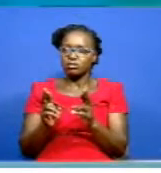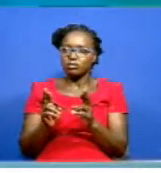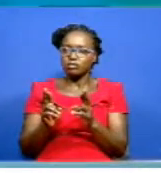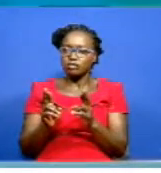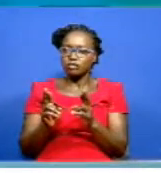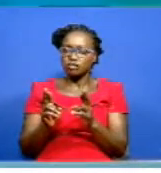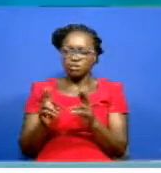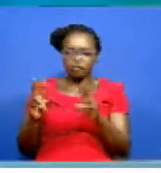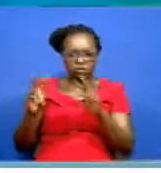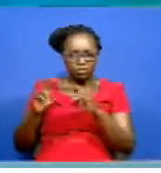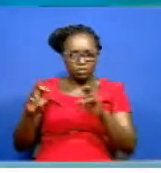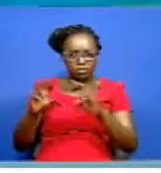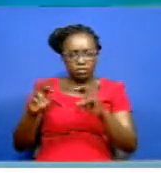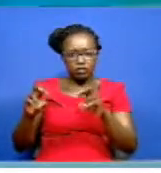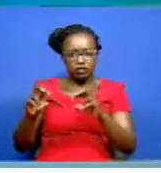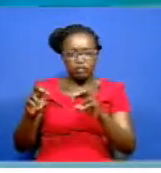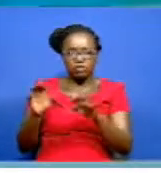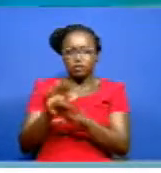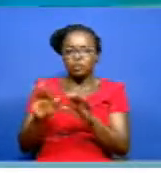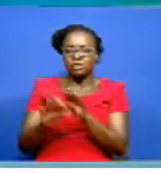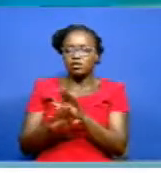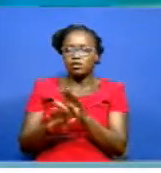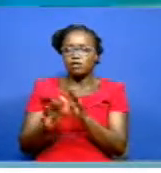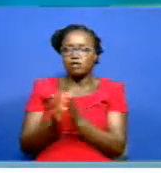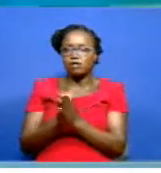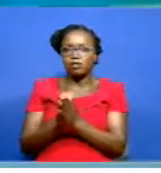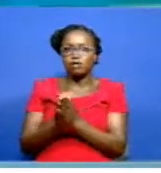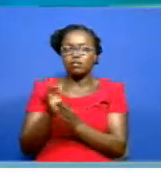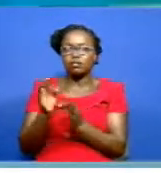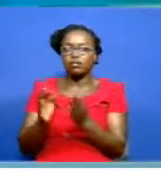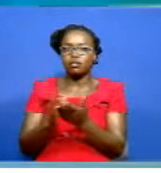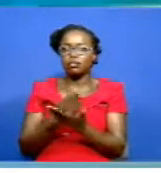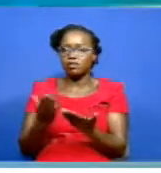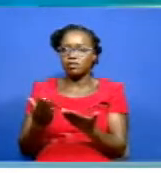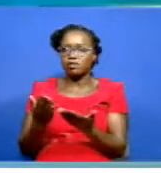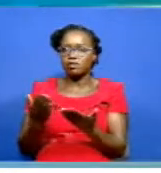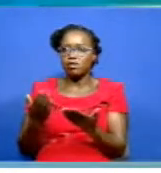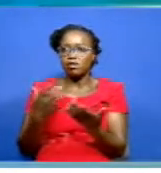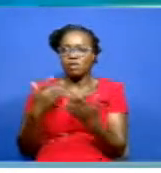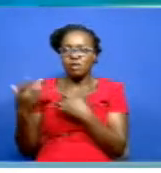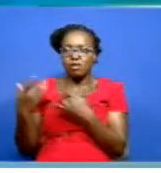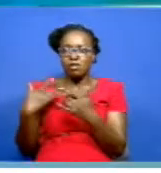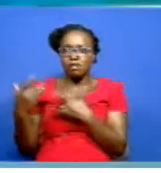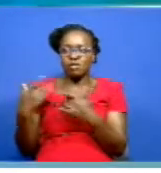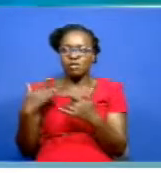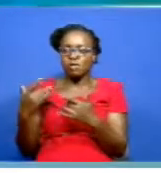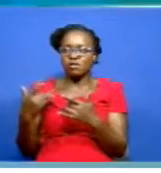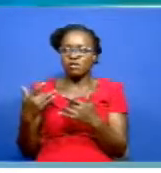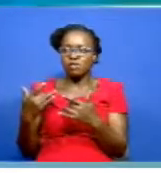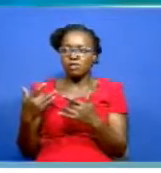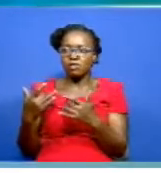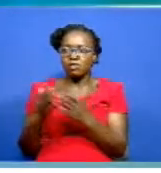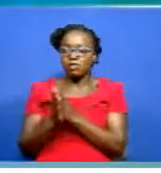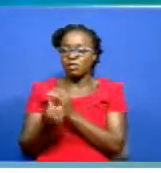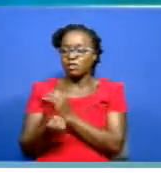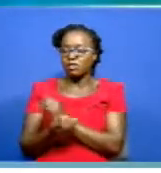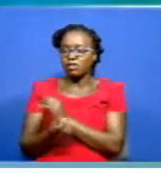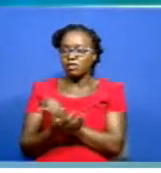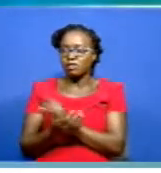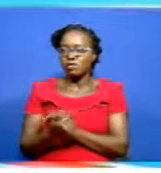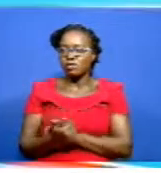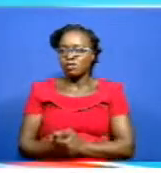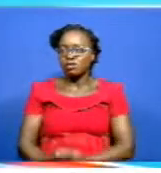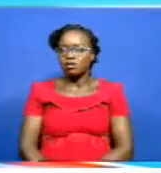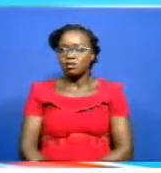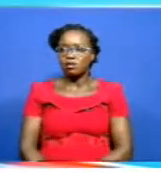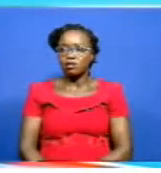all this and checking out if there is something of concern for this population and for the country, and advise on the way forward.